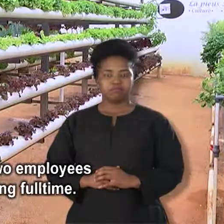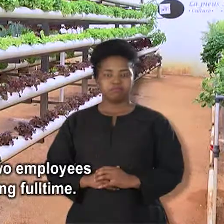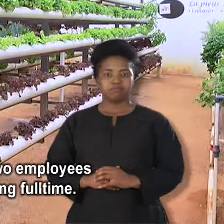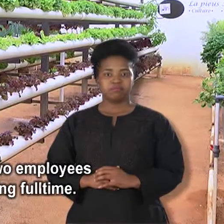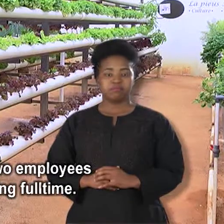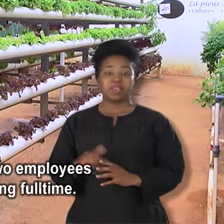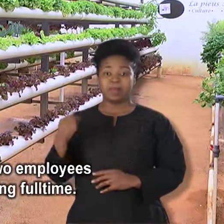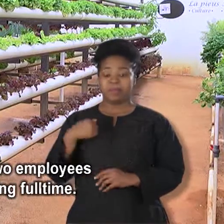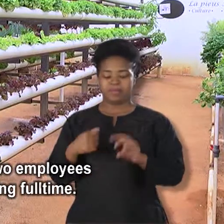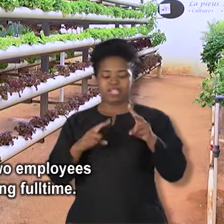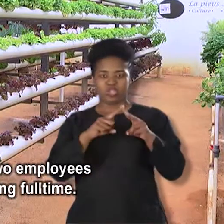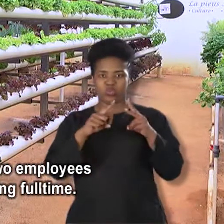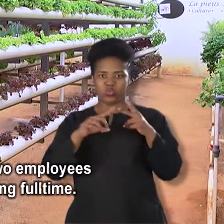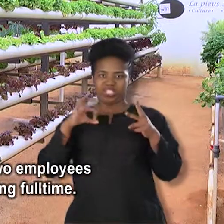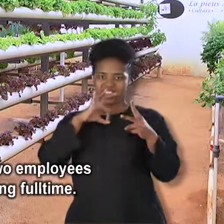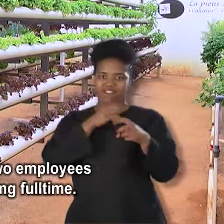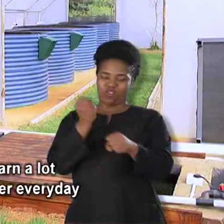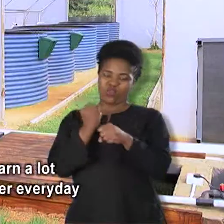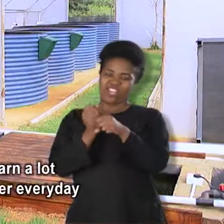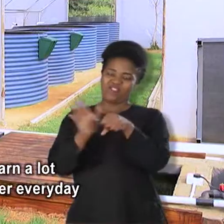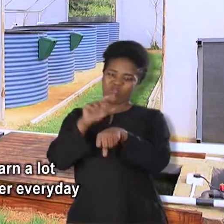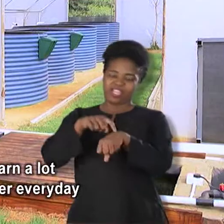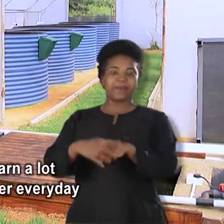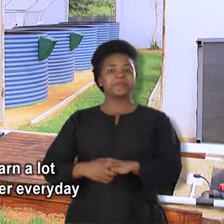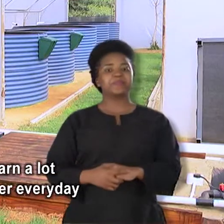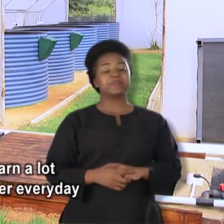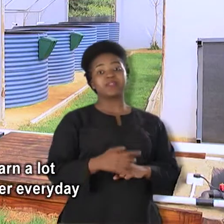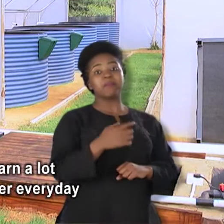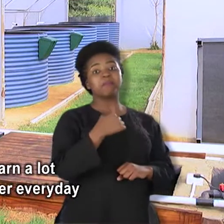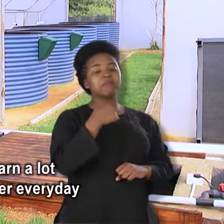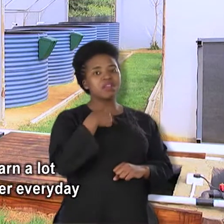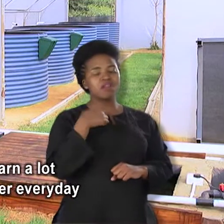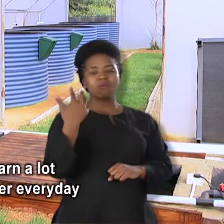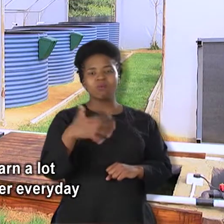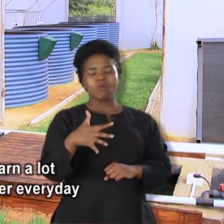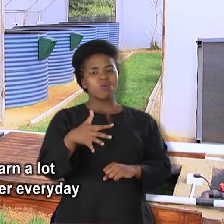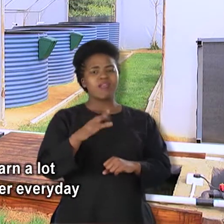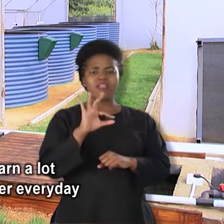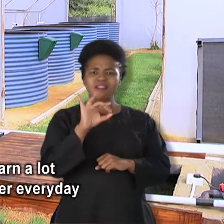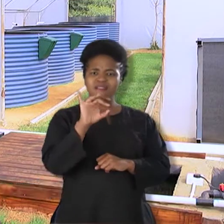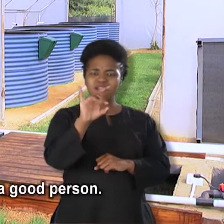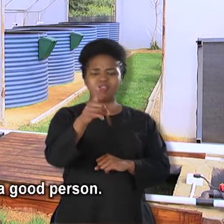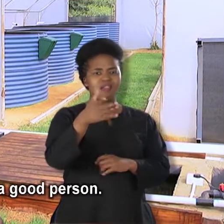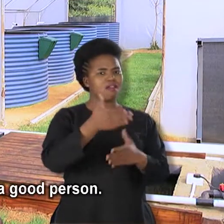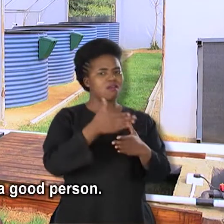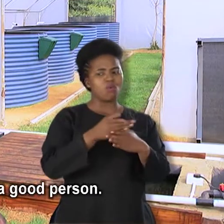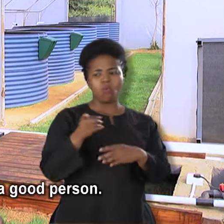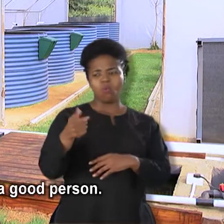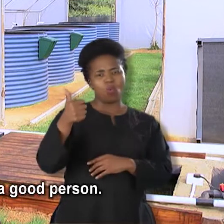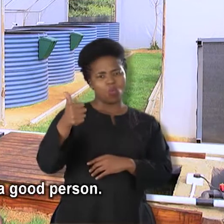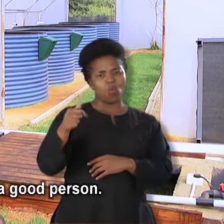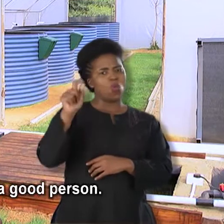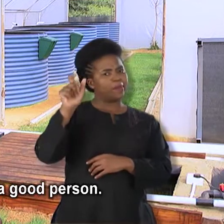I have currently two workers that are working full time. I learn everything, every day to her. And she is a good